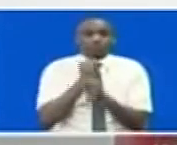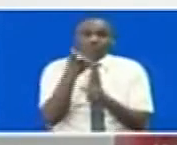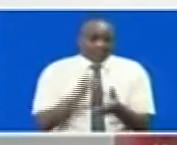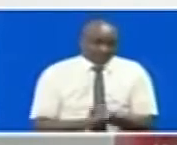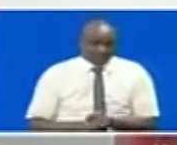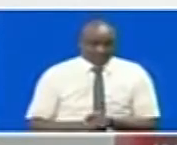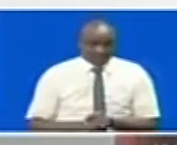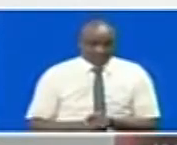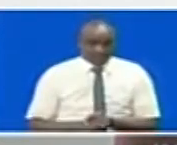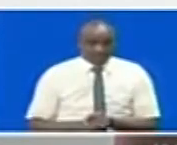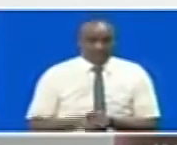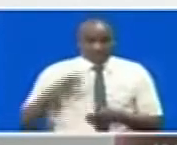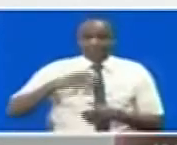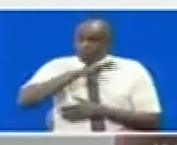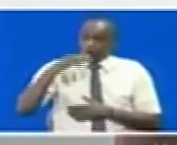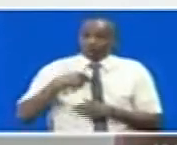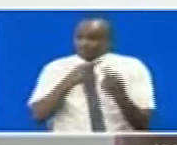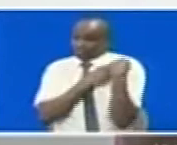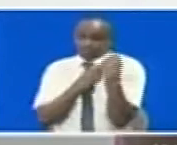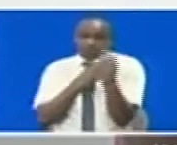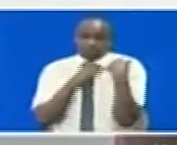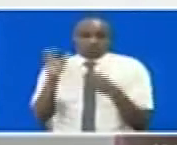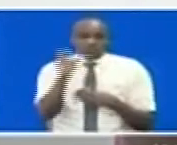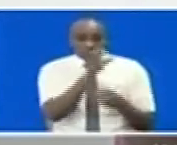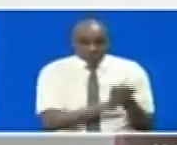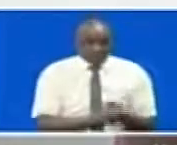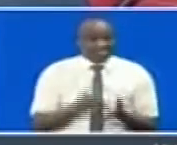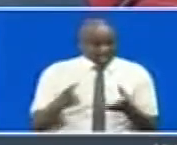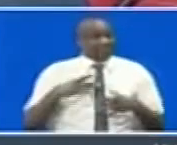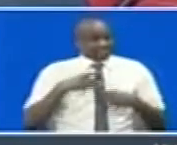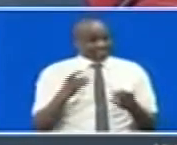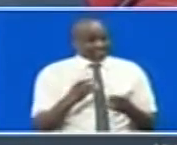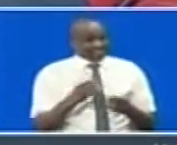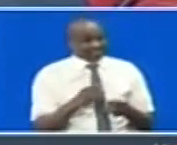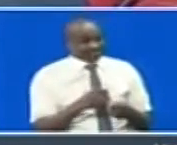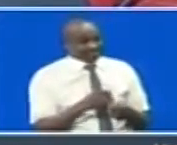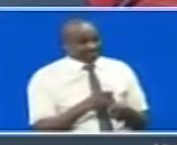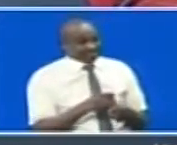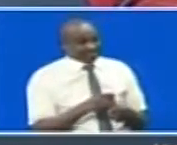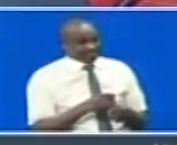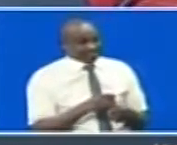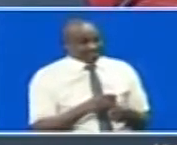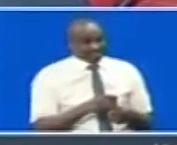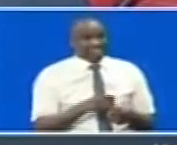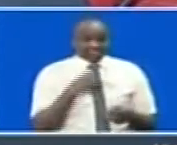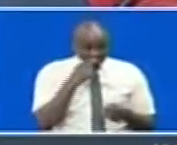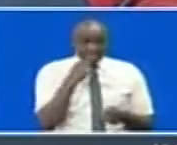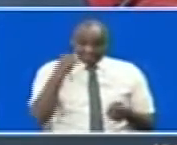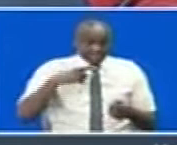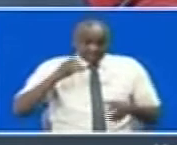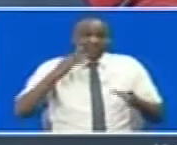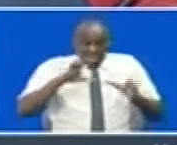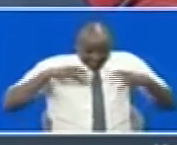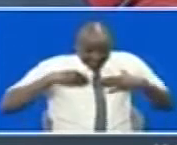okay. Everybody must play their role. All right, so interesting what the chairman is saying. He actually admits they have